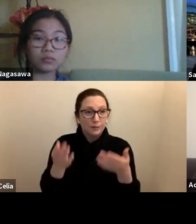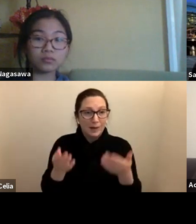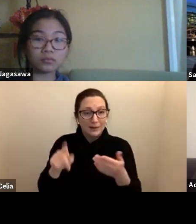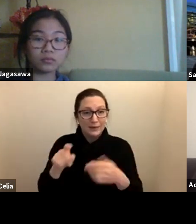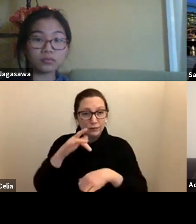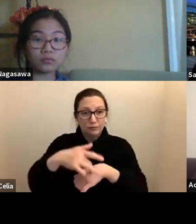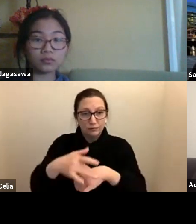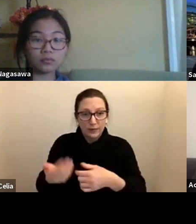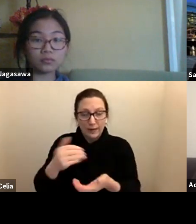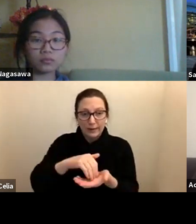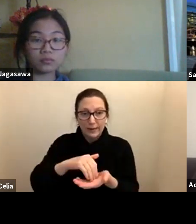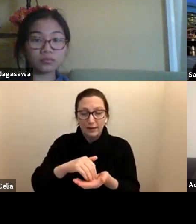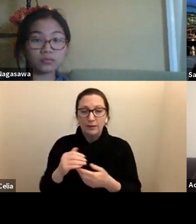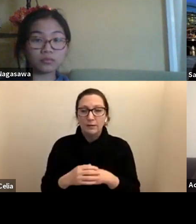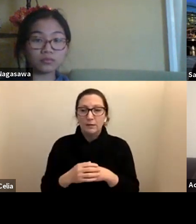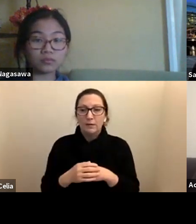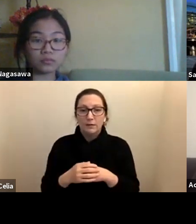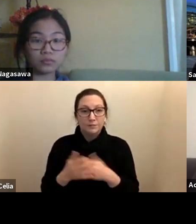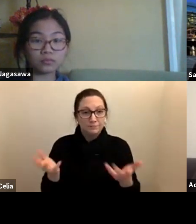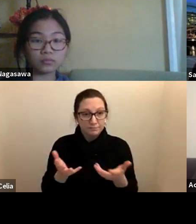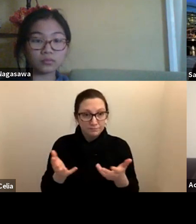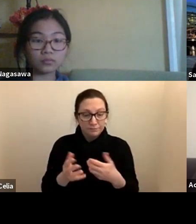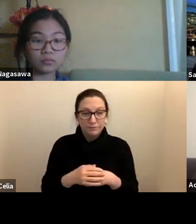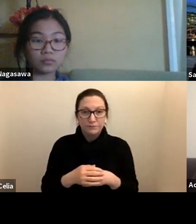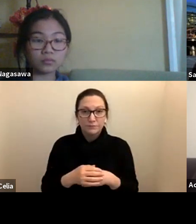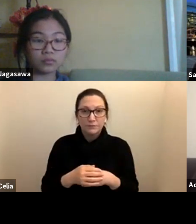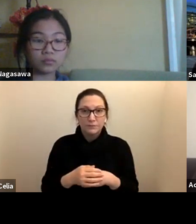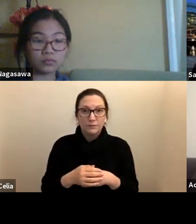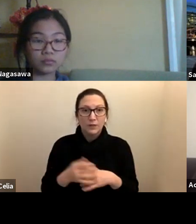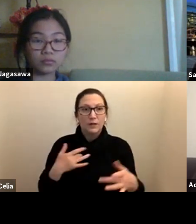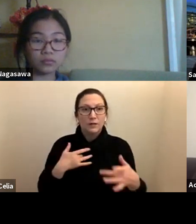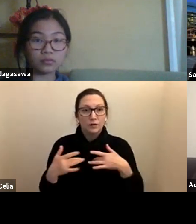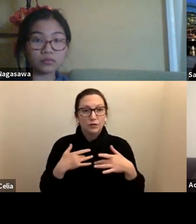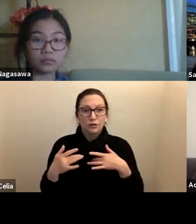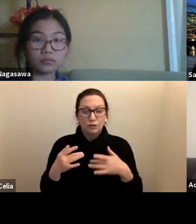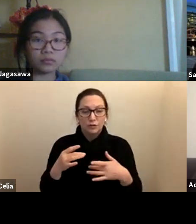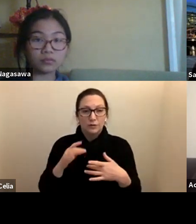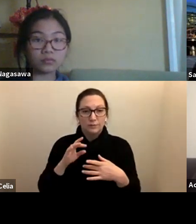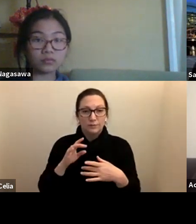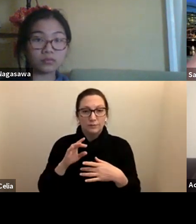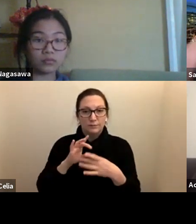the concern that has been raised over the use of grades.